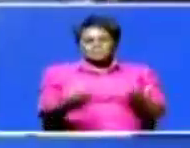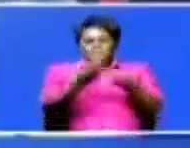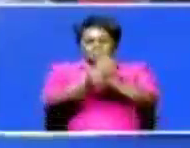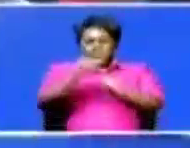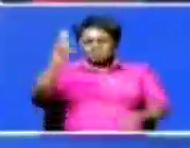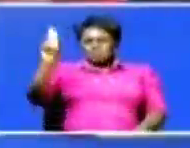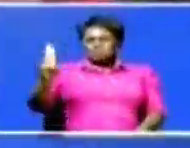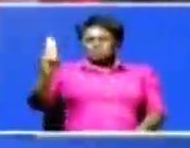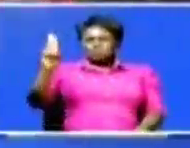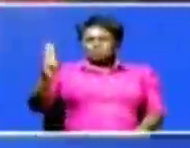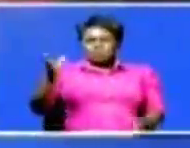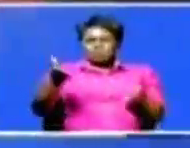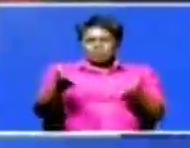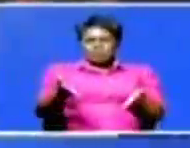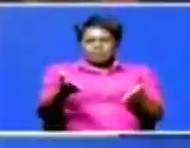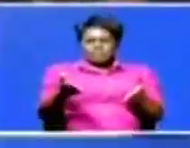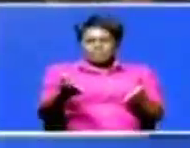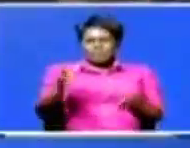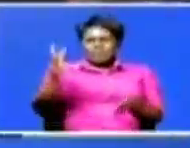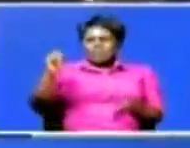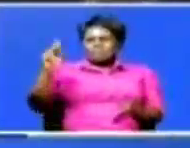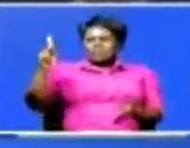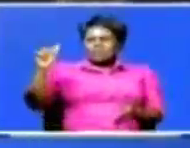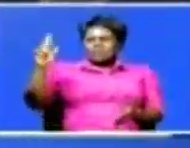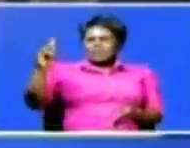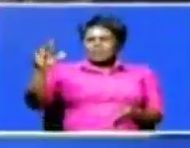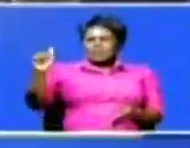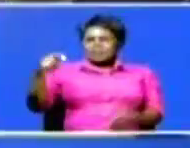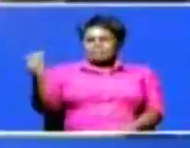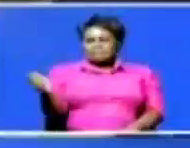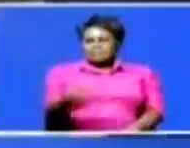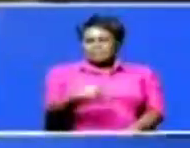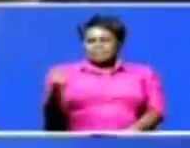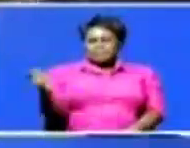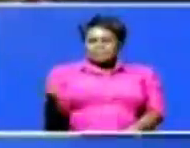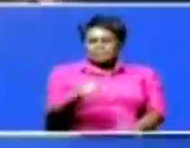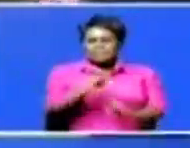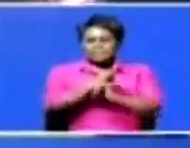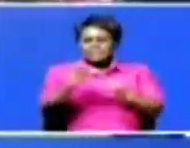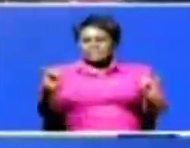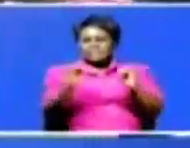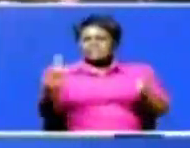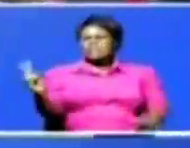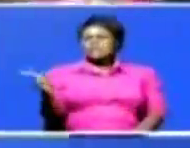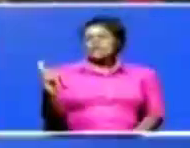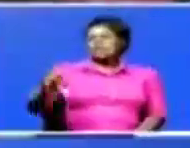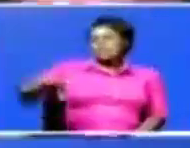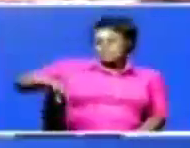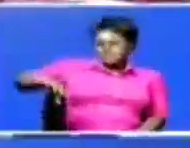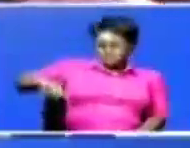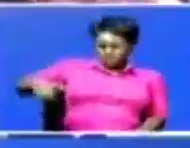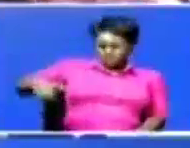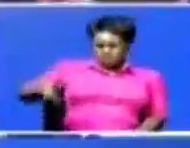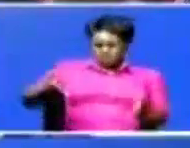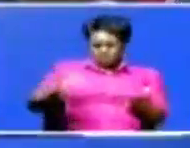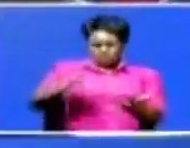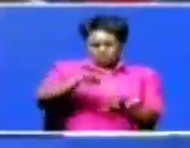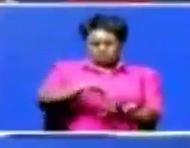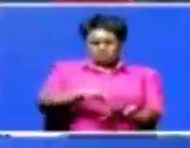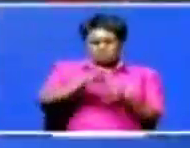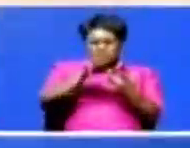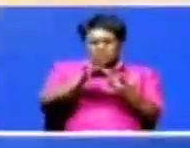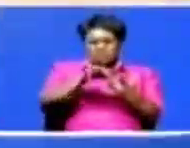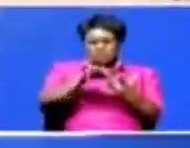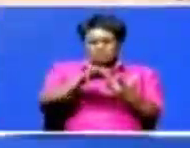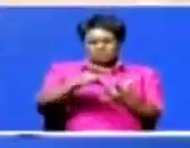President Uhuru Kenyatta was here in Makadara constituency for the monthly Nairobi cleanup exercise. And here he chose to rid